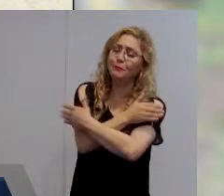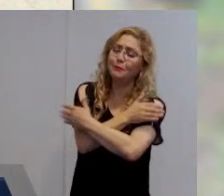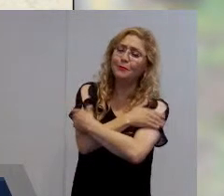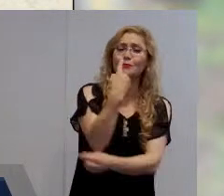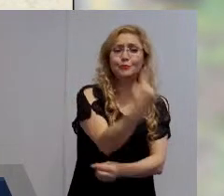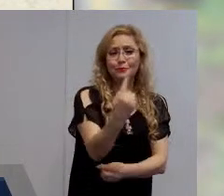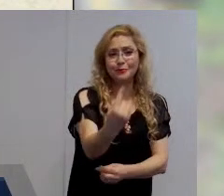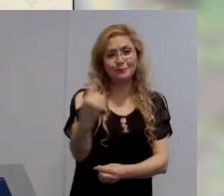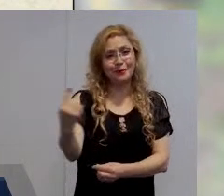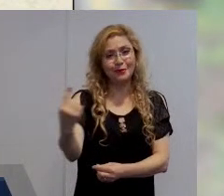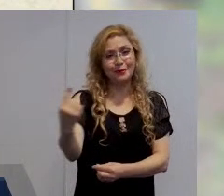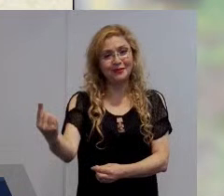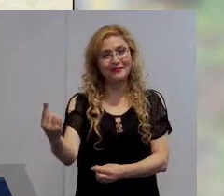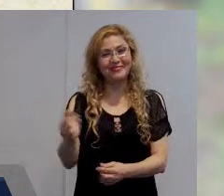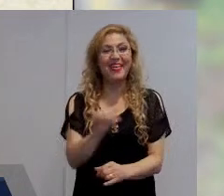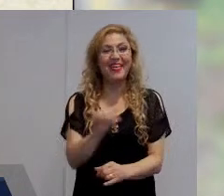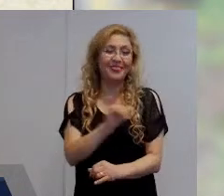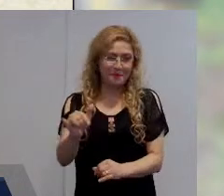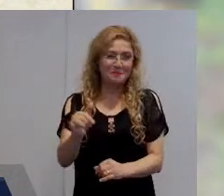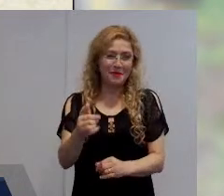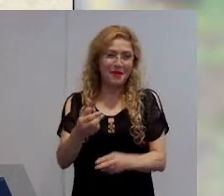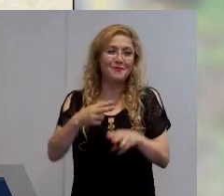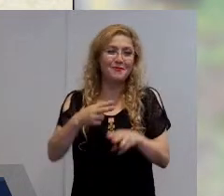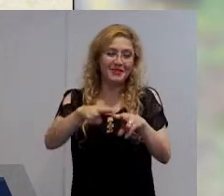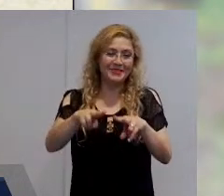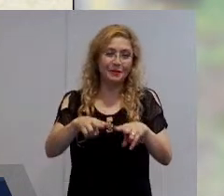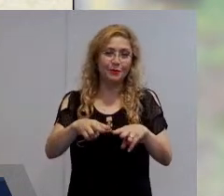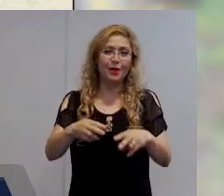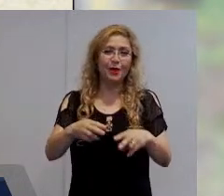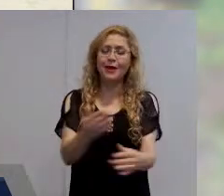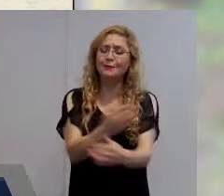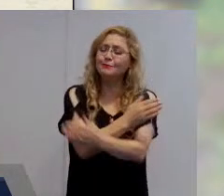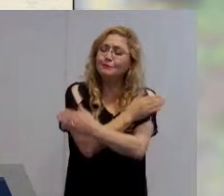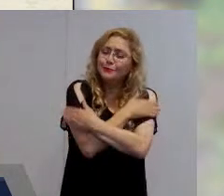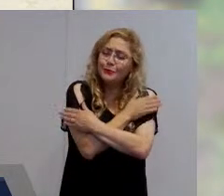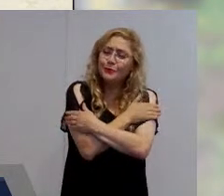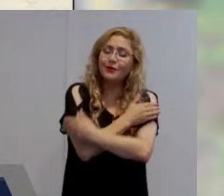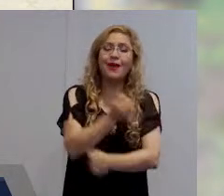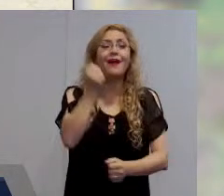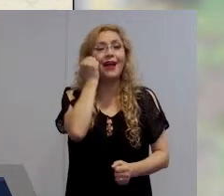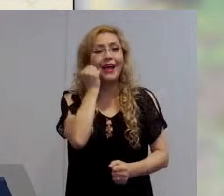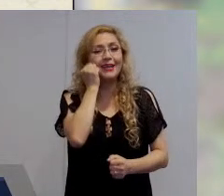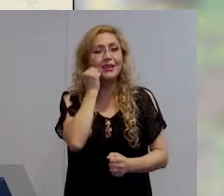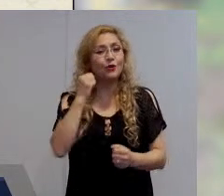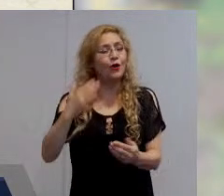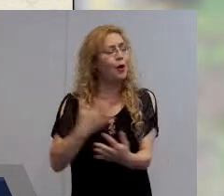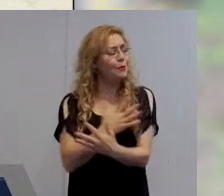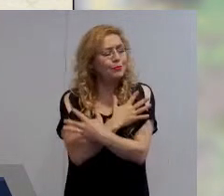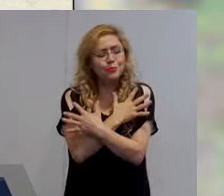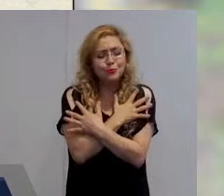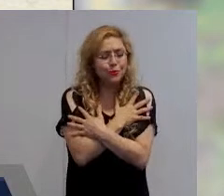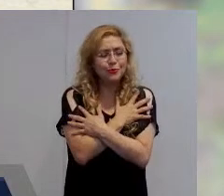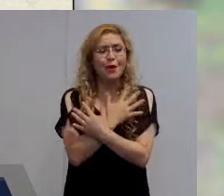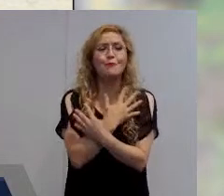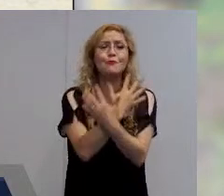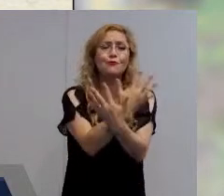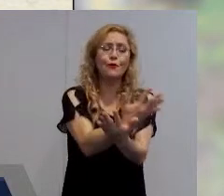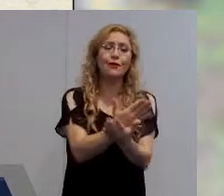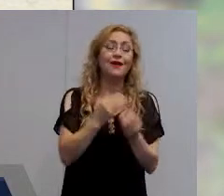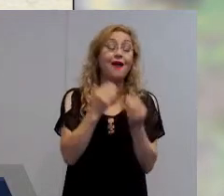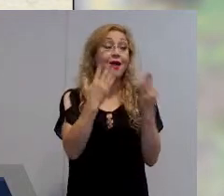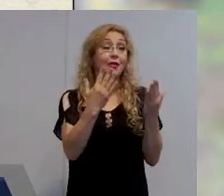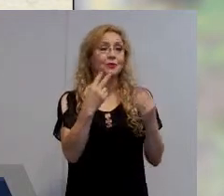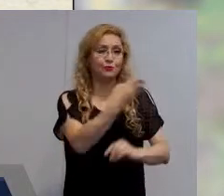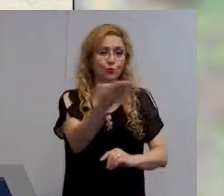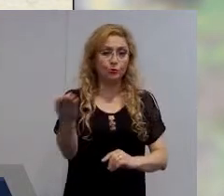one of you, which we will do during the cocktail. He sends you his warm greetings with great